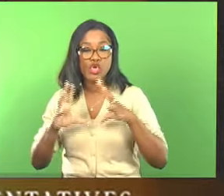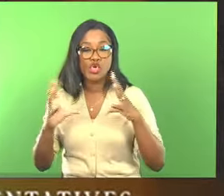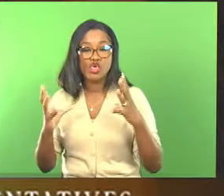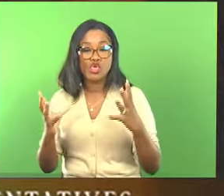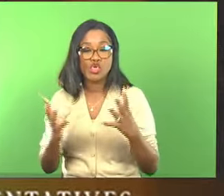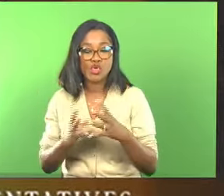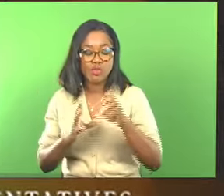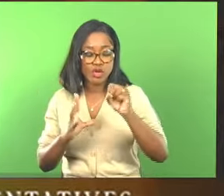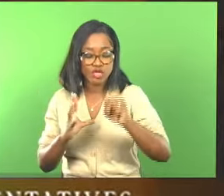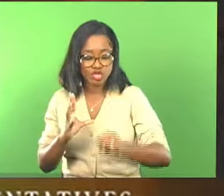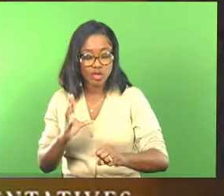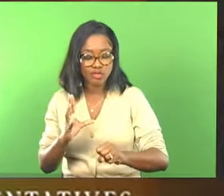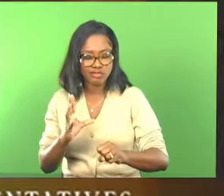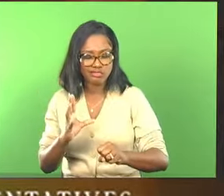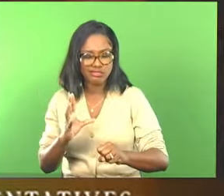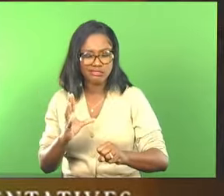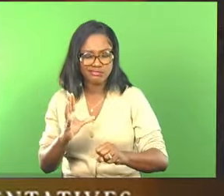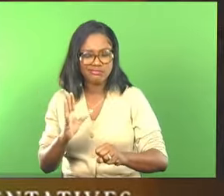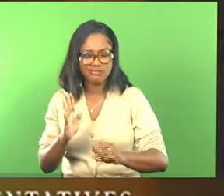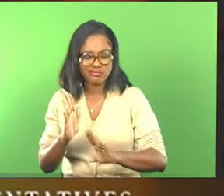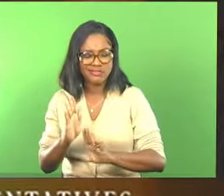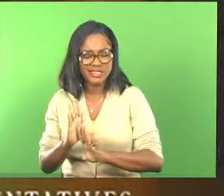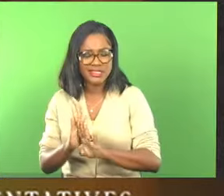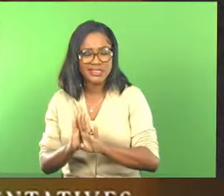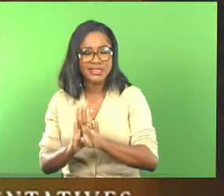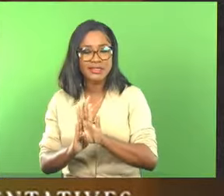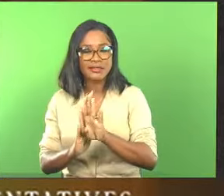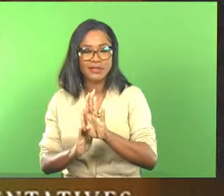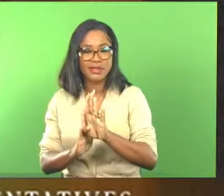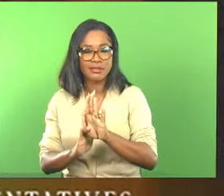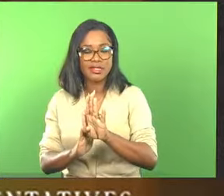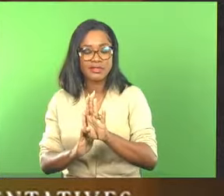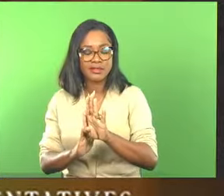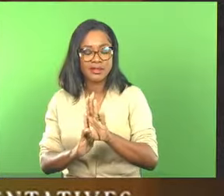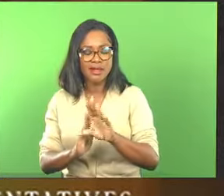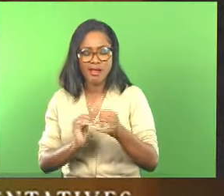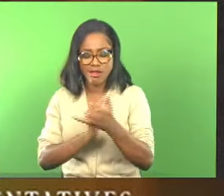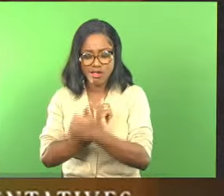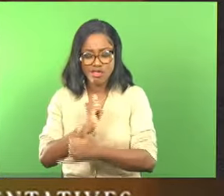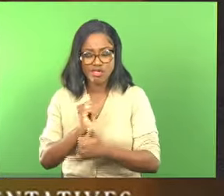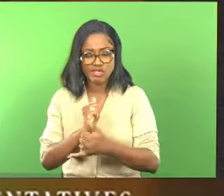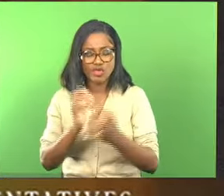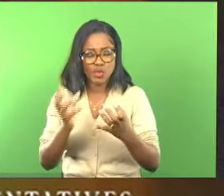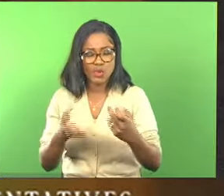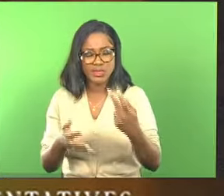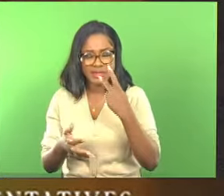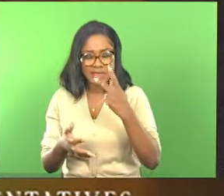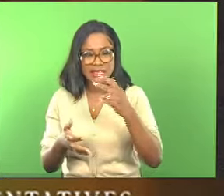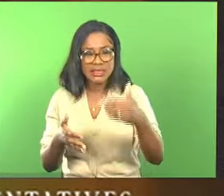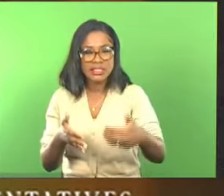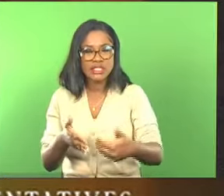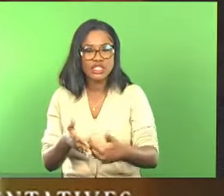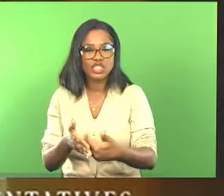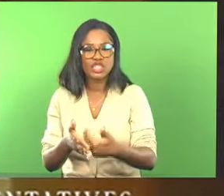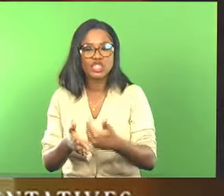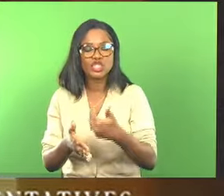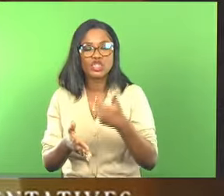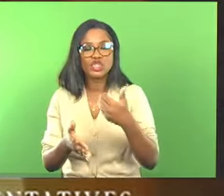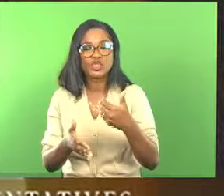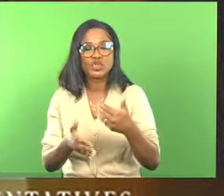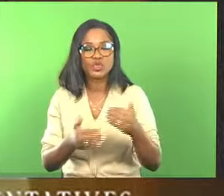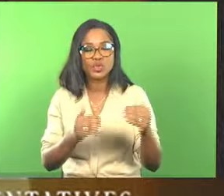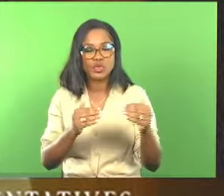south is rising. They wish to see a new and fairer world